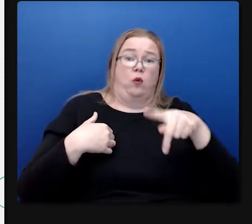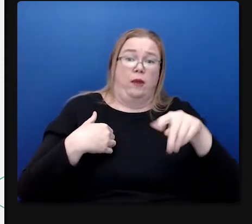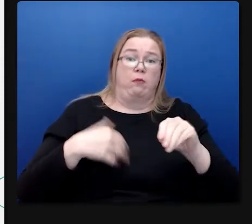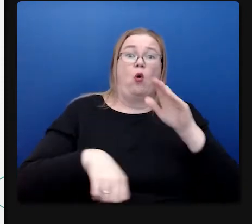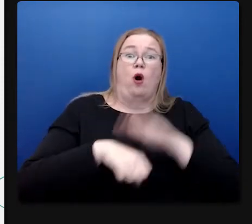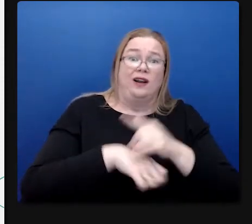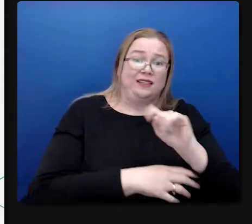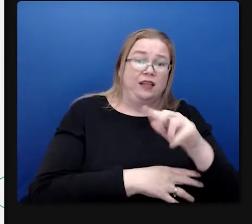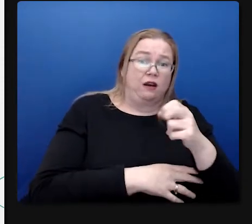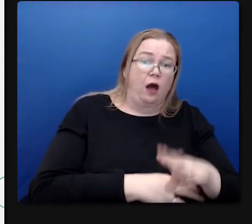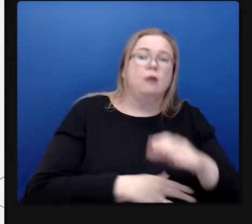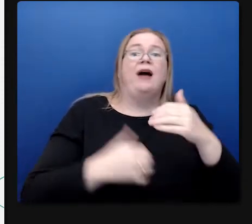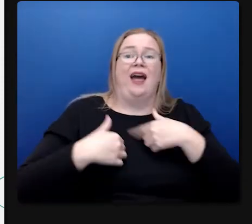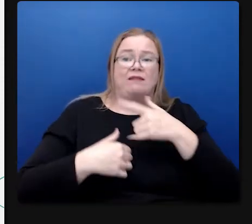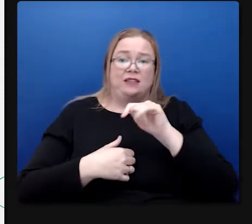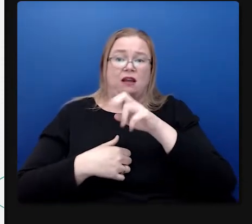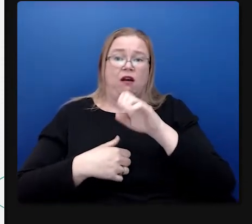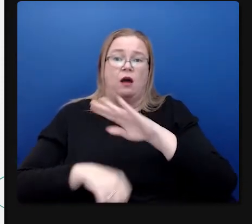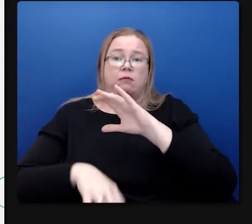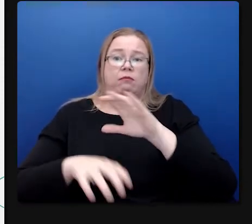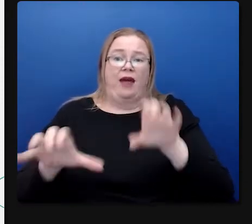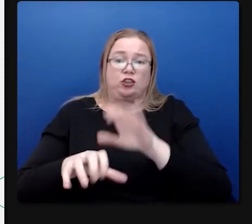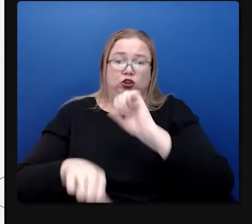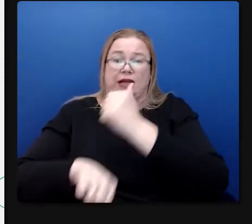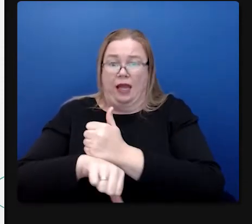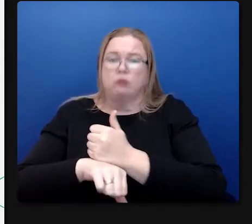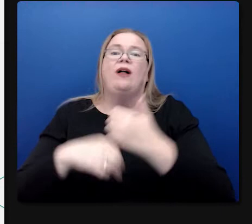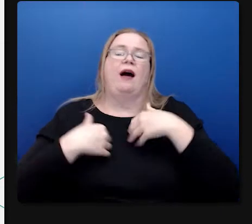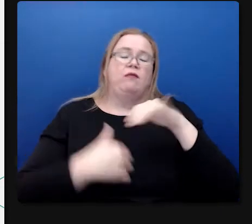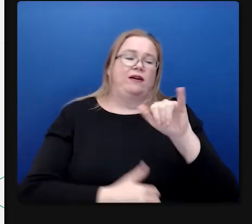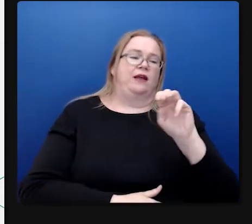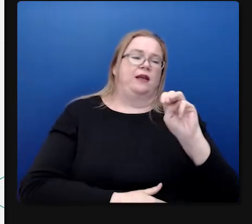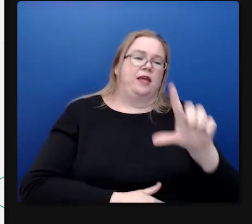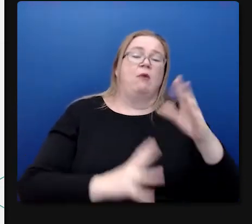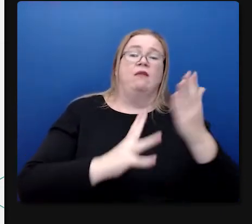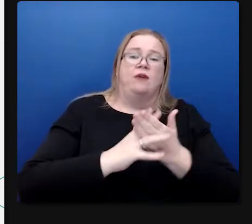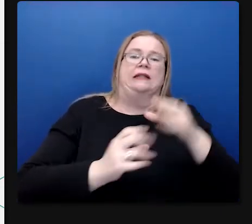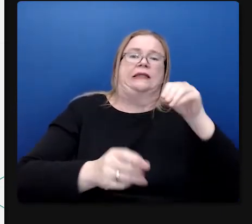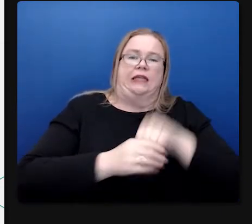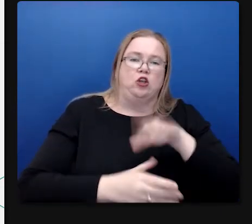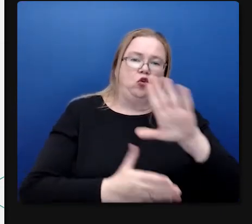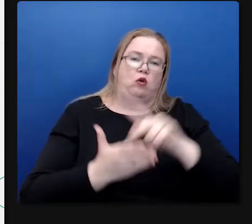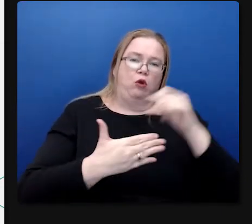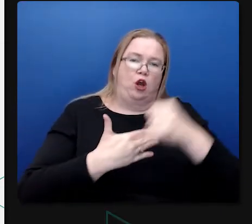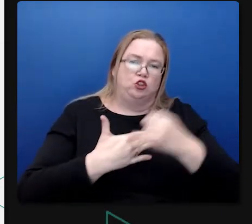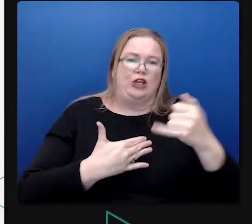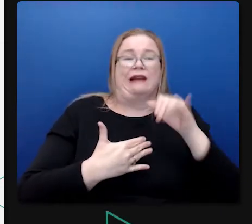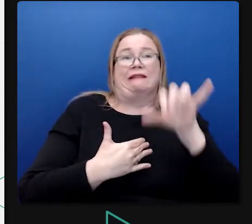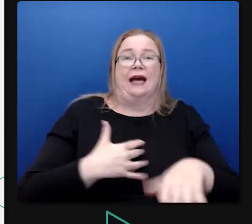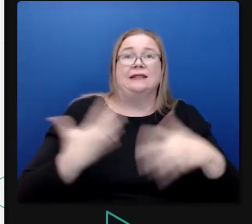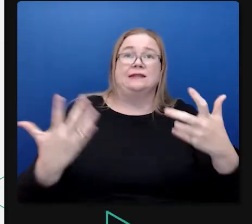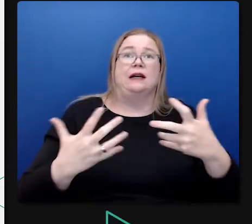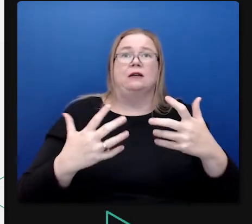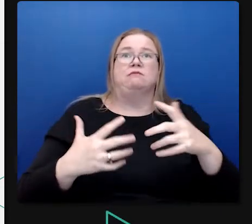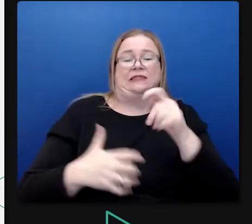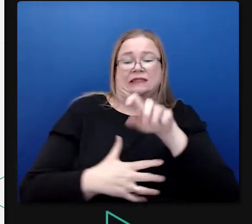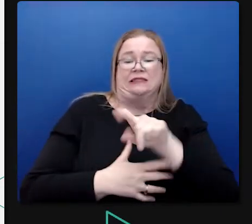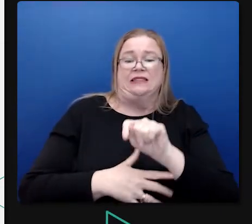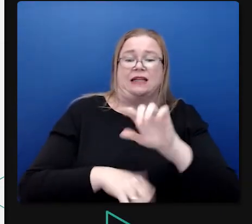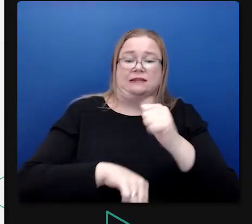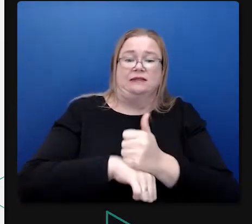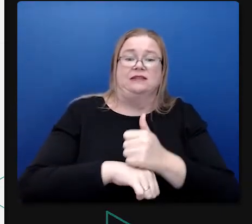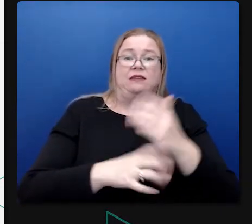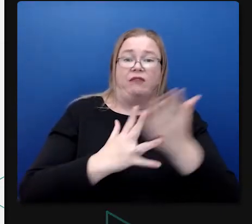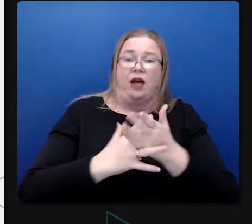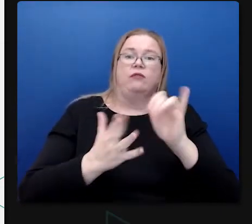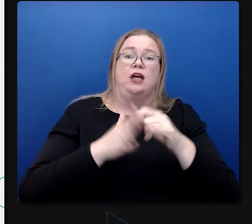on GitHub and you have GitHub Actions enabled, you basically add a YAML file into your project, which is just a text config file